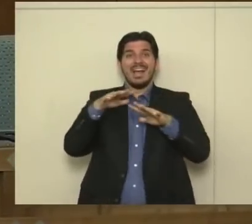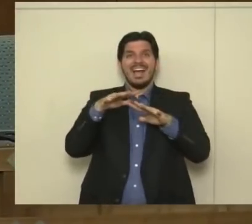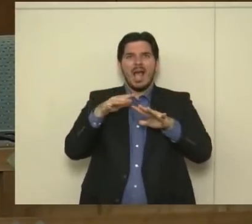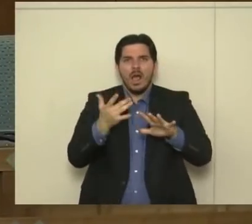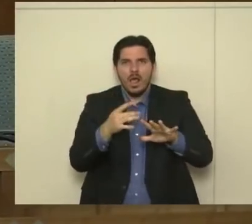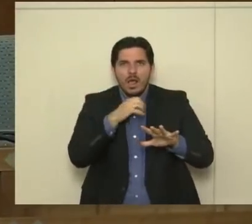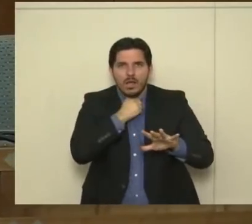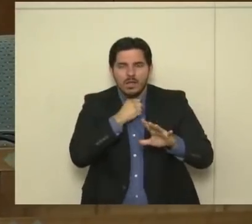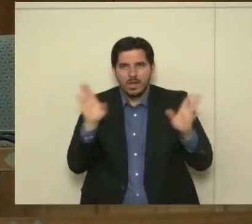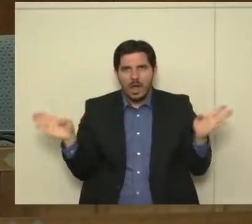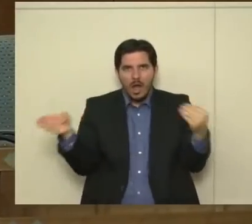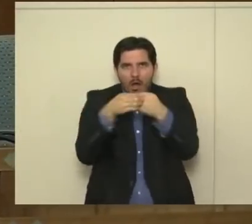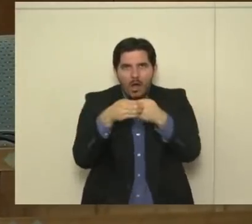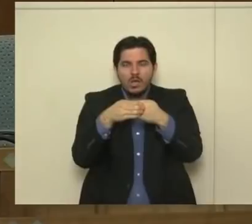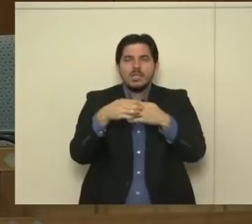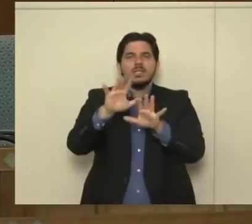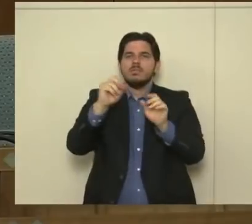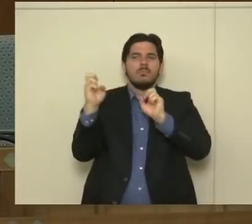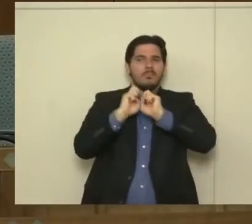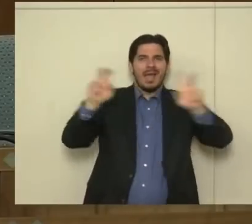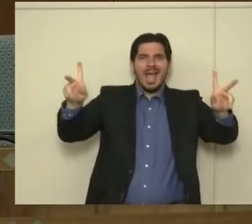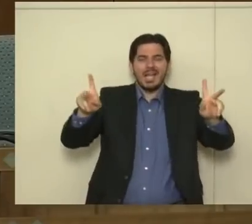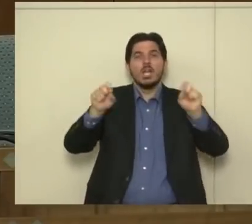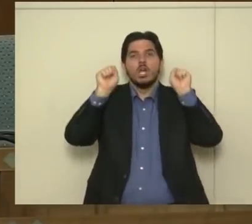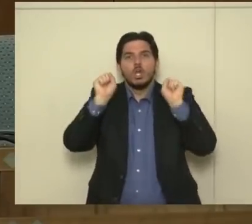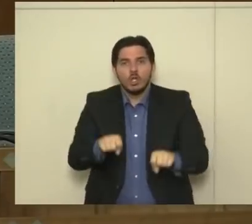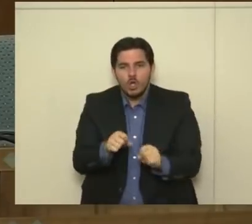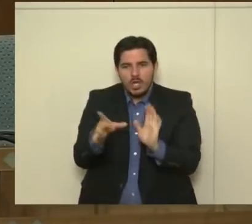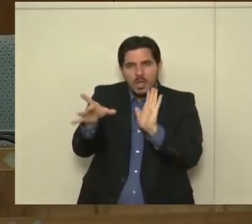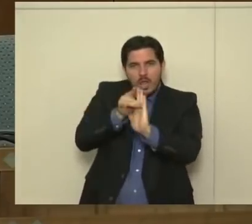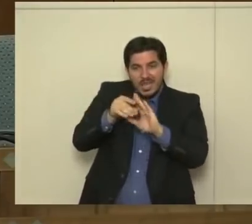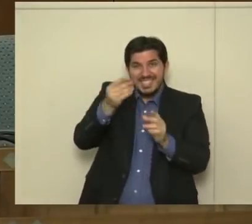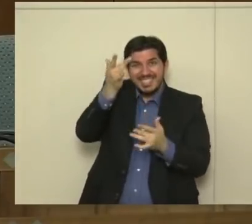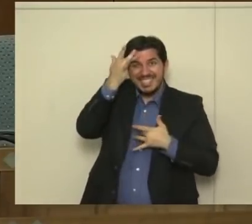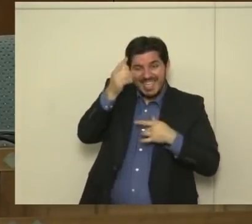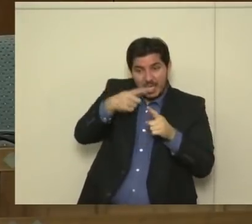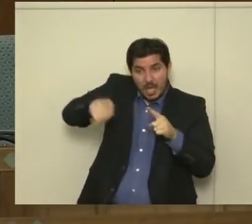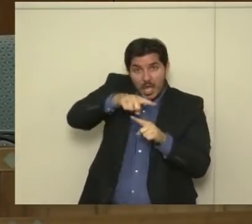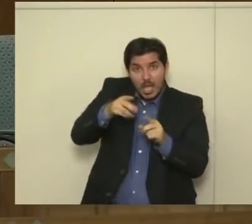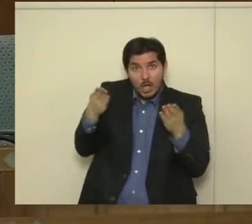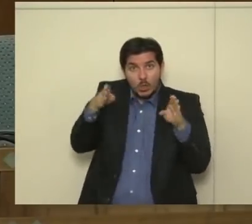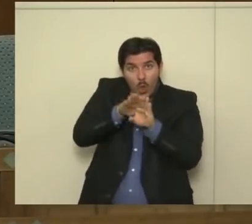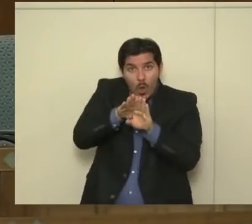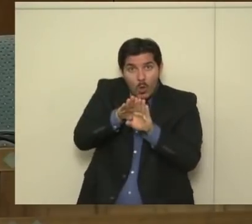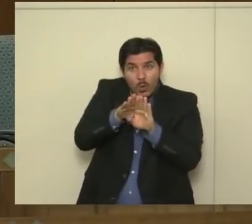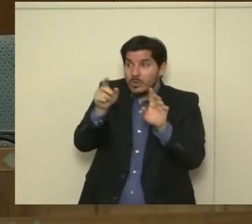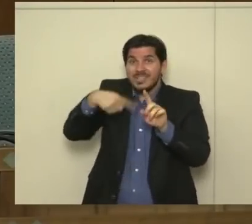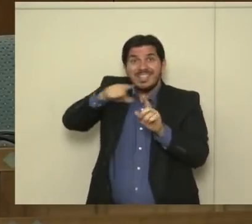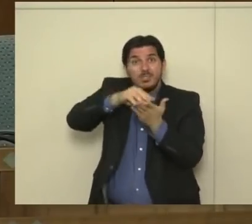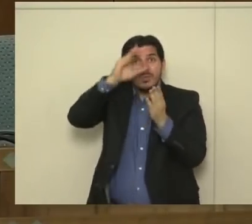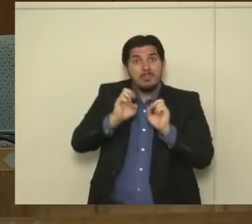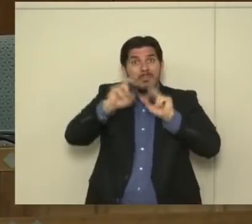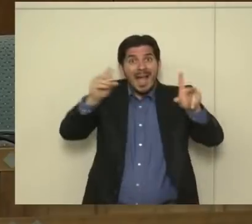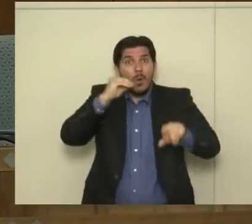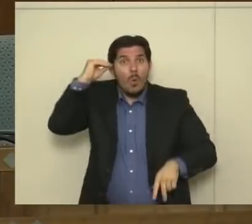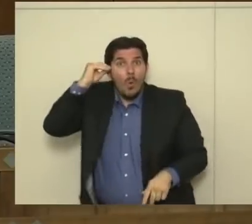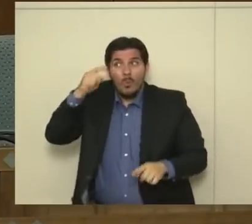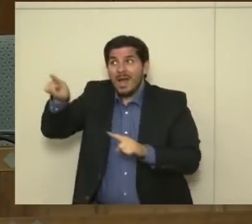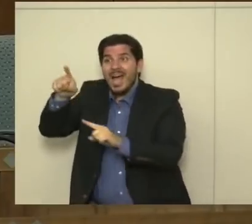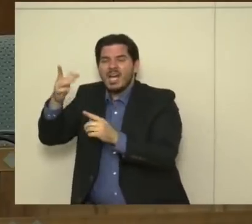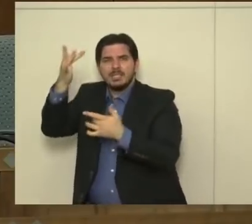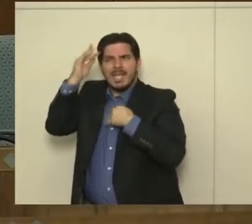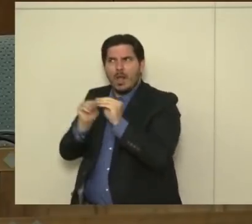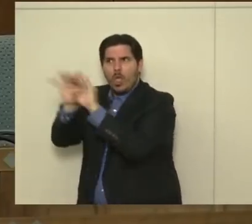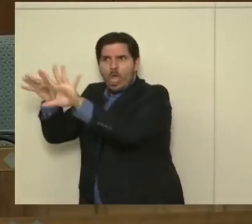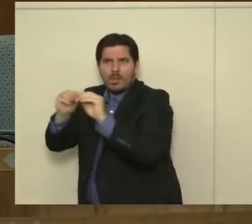be cautious. We want to try this out and make sure it's working so we can slowly expand. But more importantly than that, it isn't